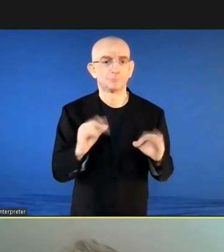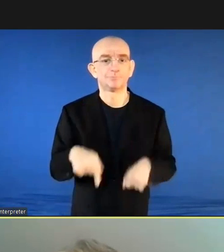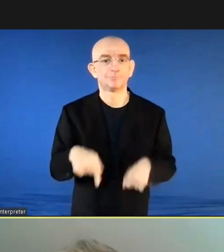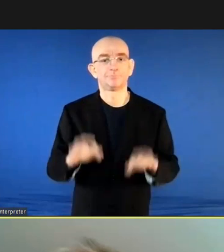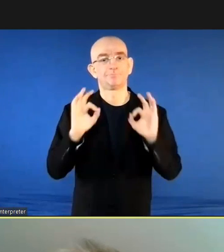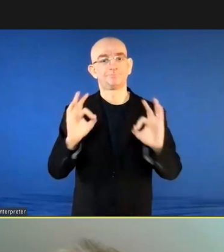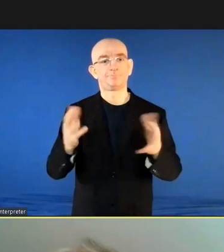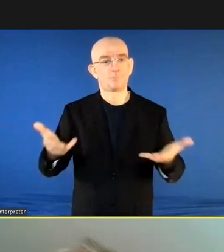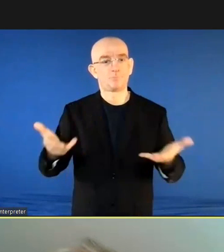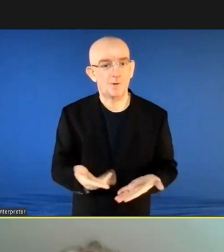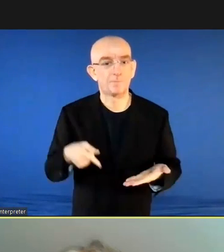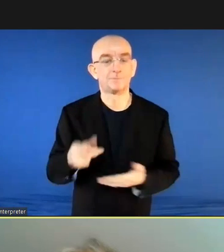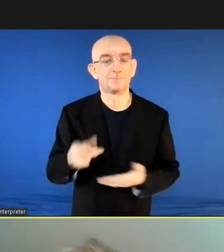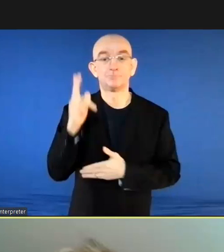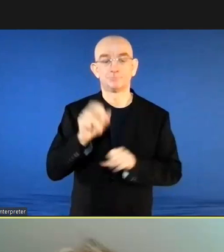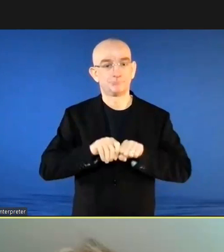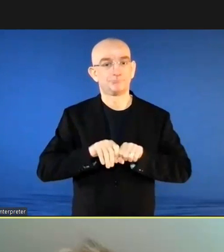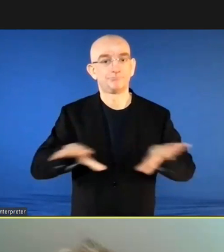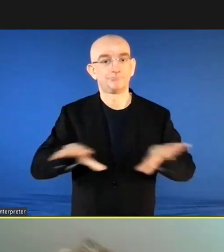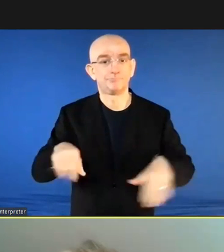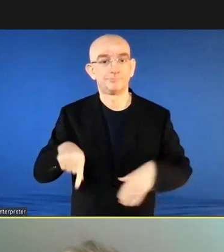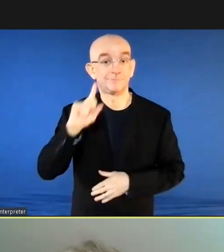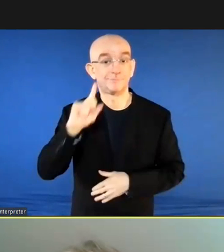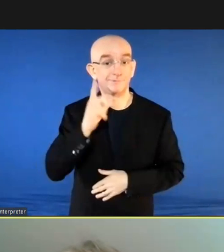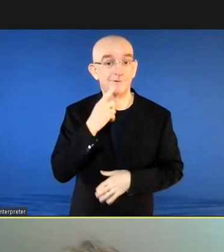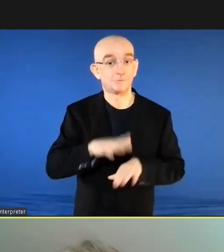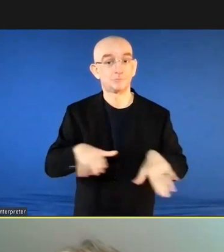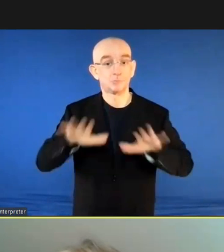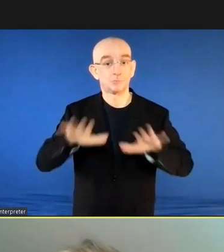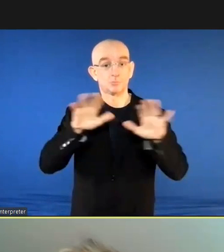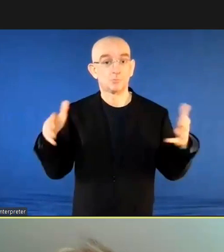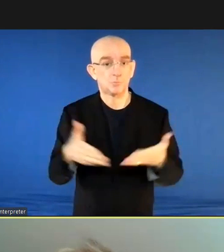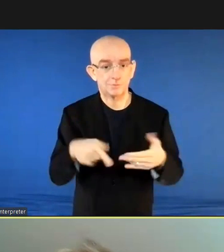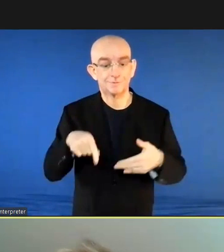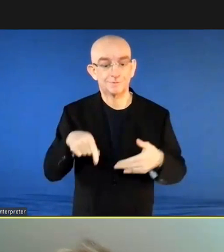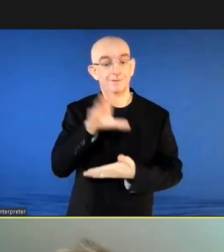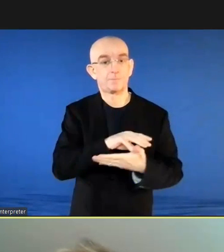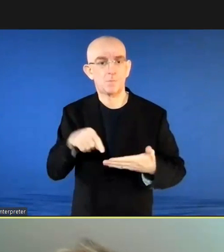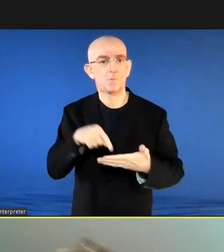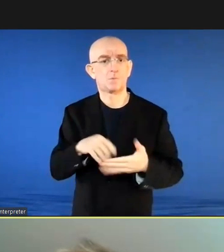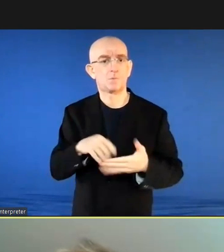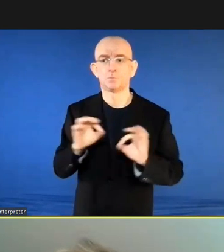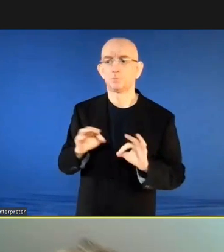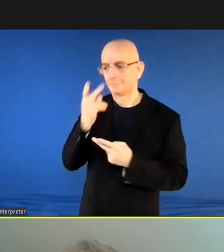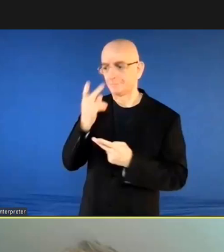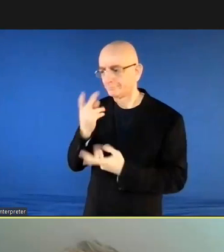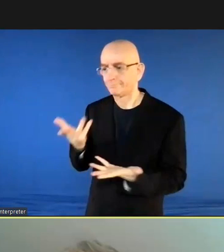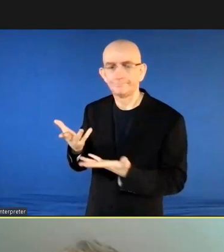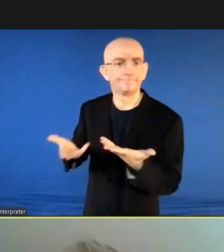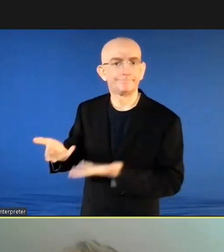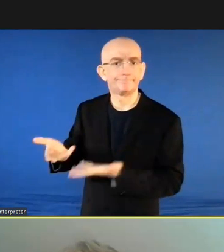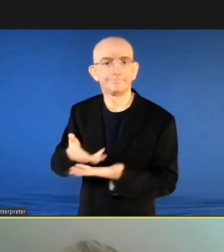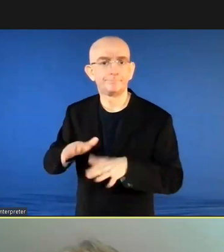report. I'm Susan Daniels, the Chief Executive of the National Deaf Children's Society, of which Deaf Child Worldwide is